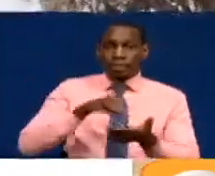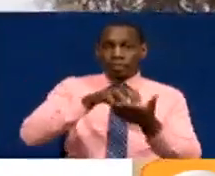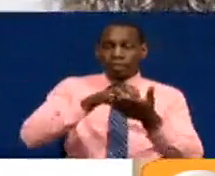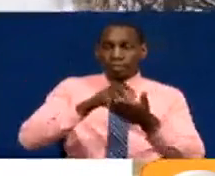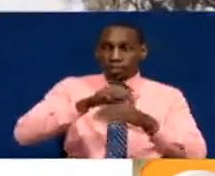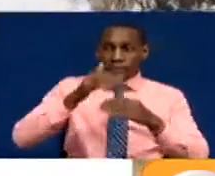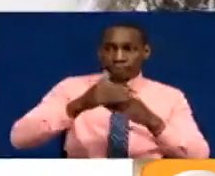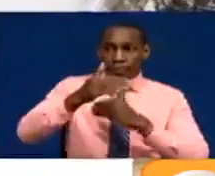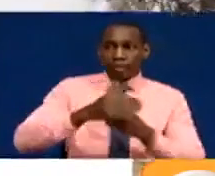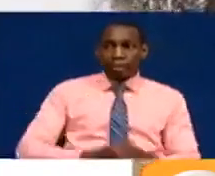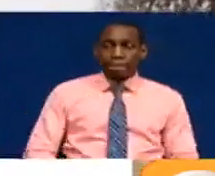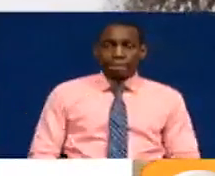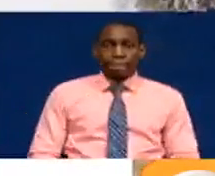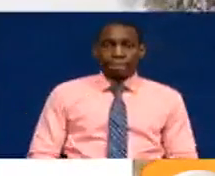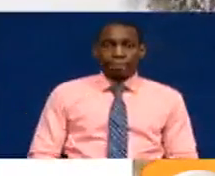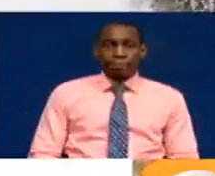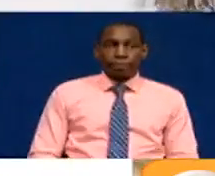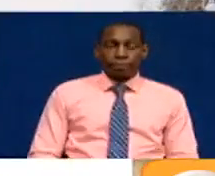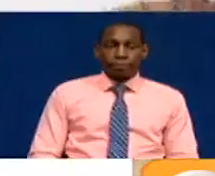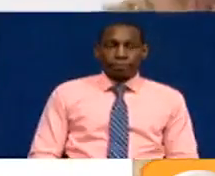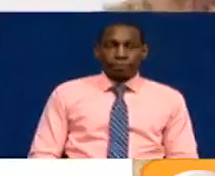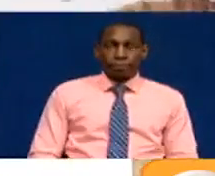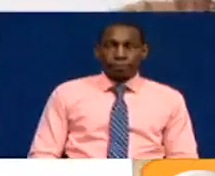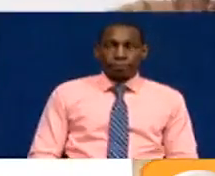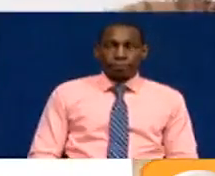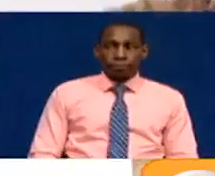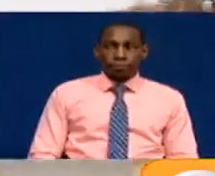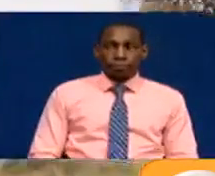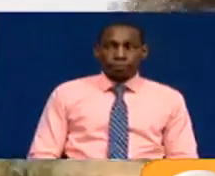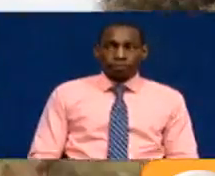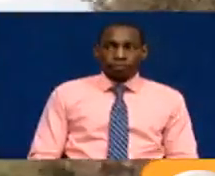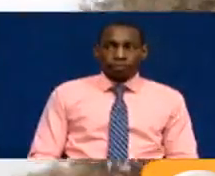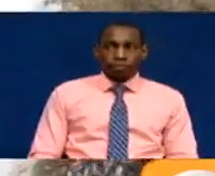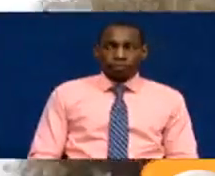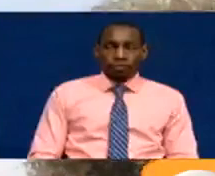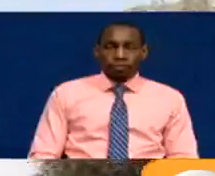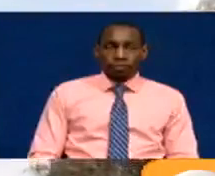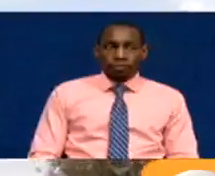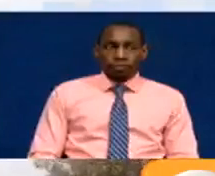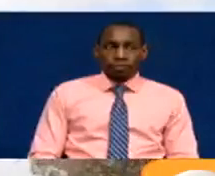coming days. Chemutai Goin, Citizen TV, Mwingi, Kitui County.